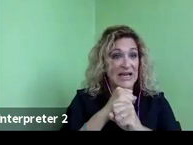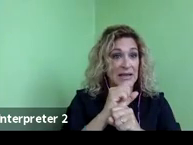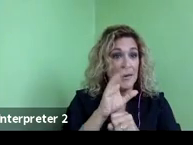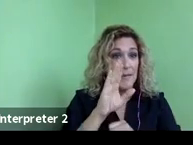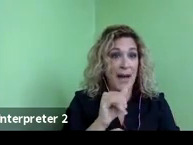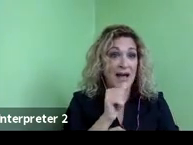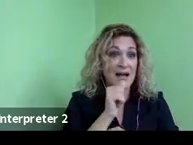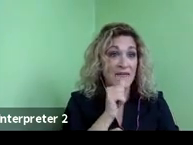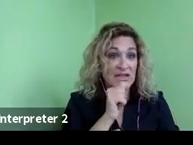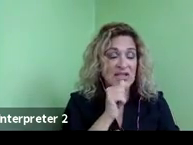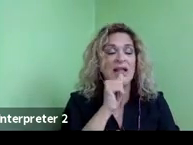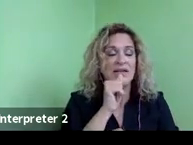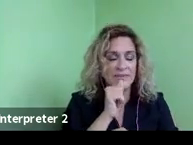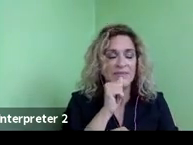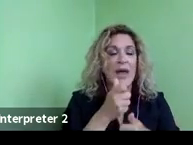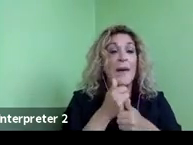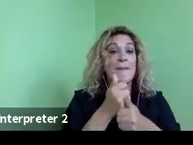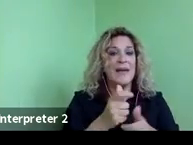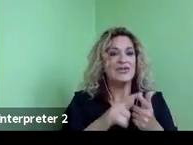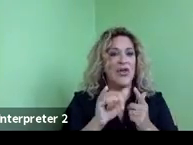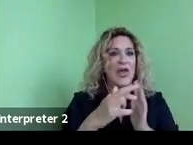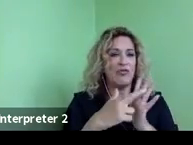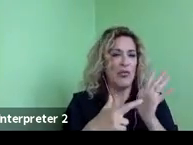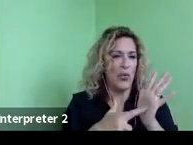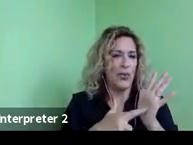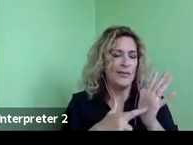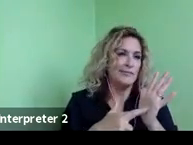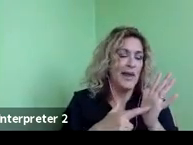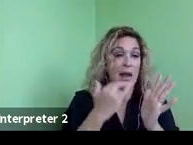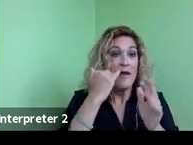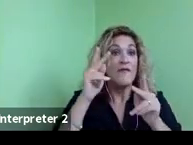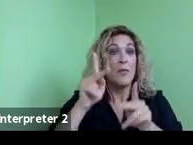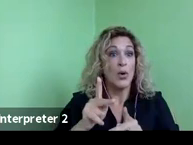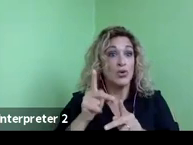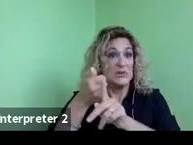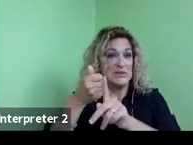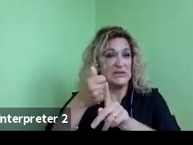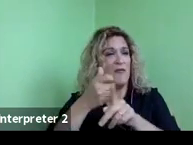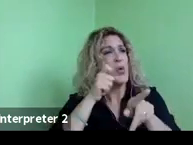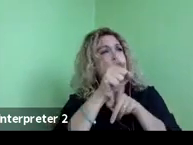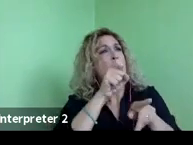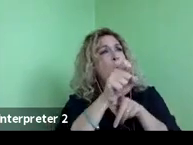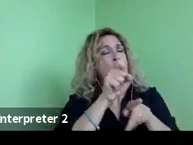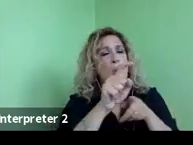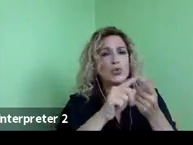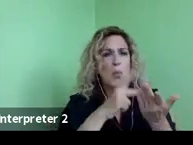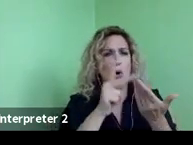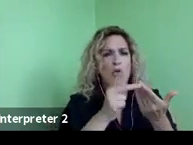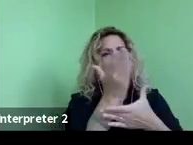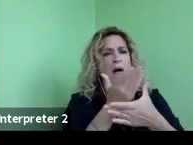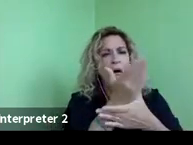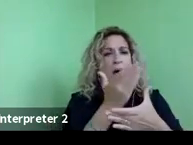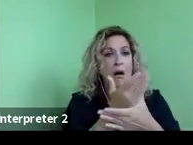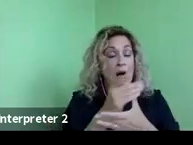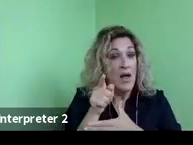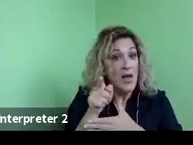note here that based on this rule, if someone calls and harasses the program but doesn't request services, that's